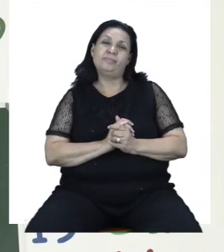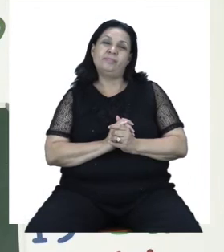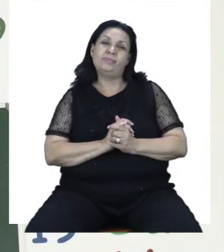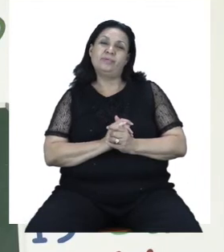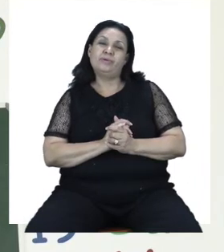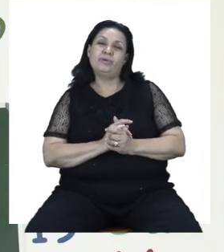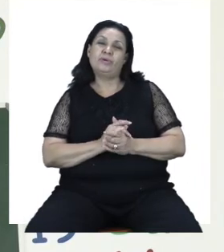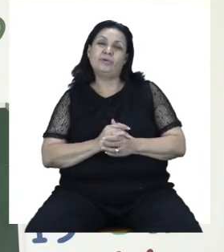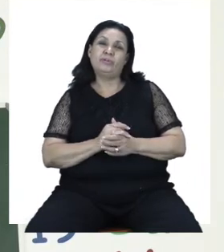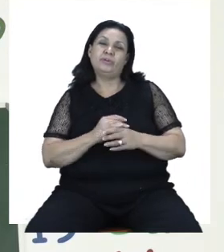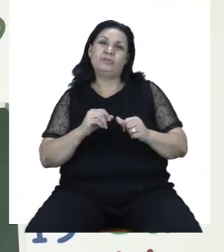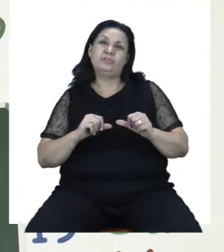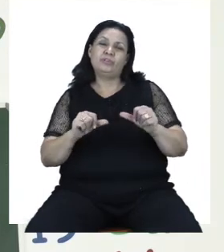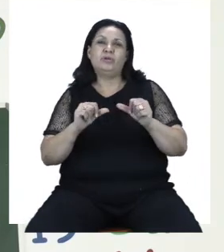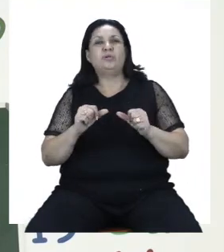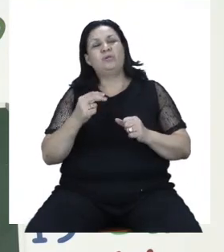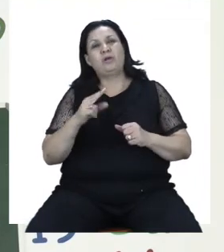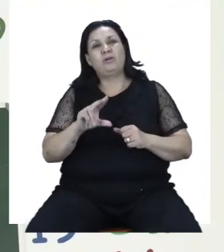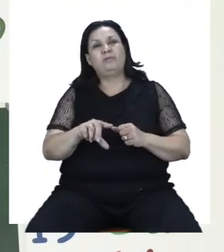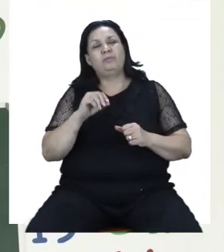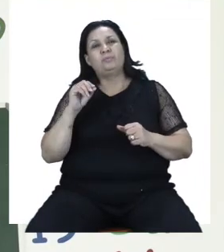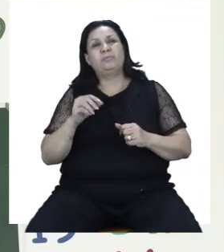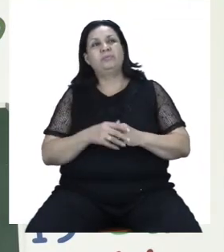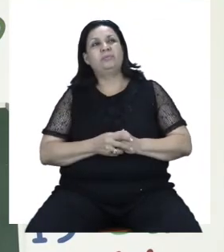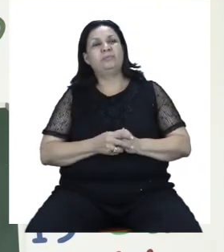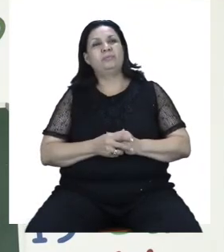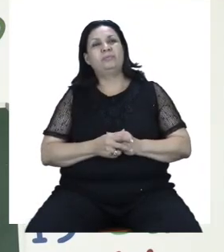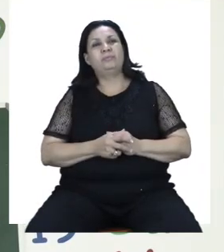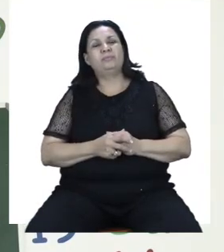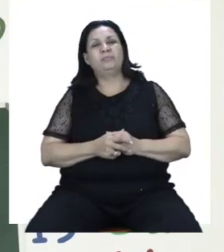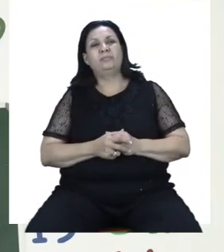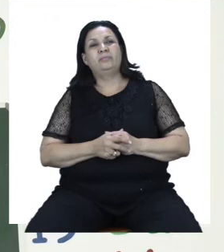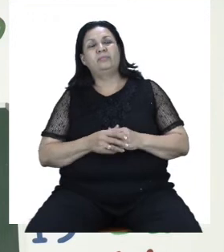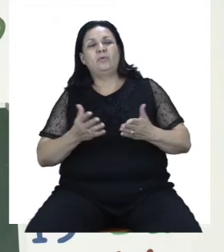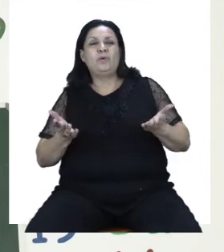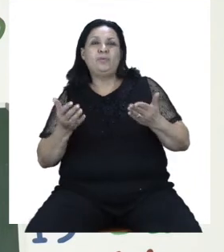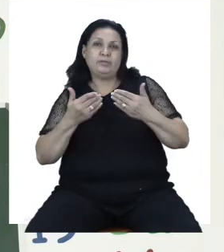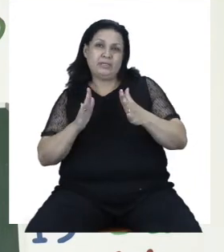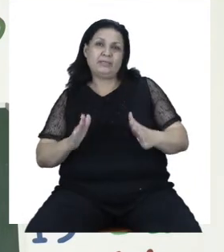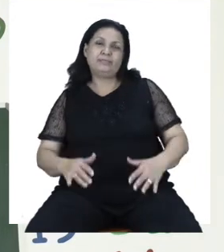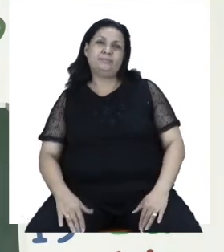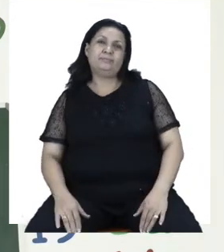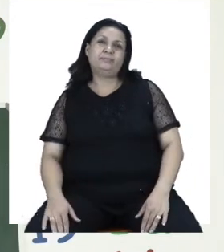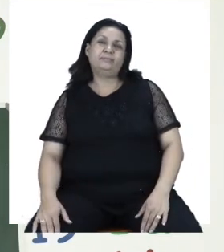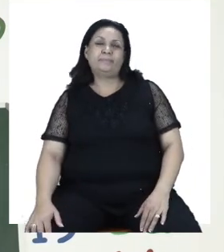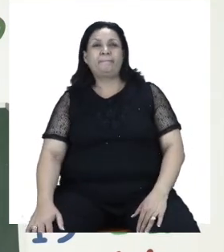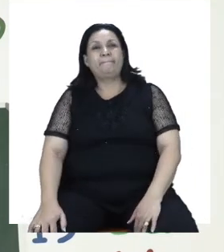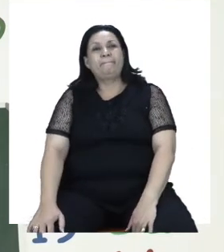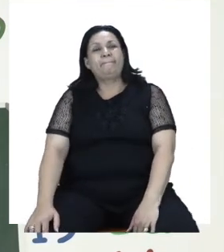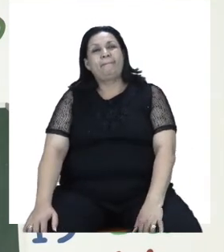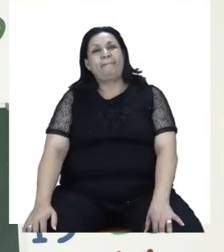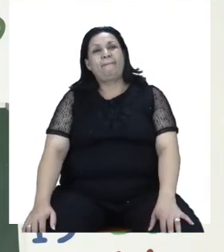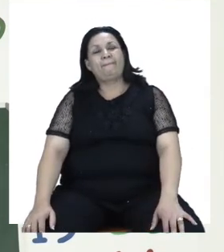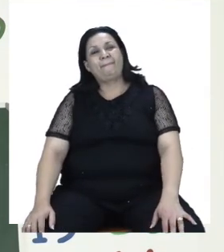your pencil. So now we are back where we started. Here it is, our